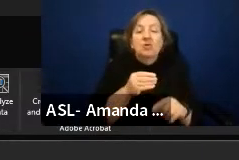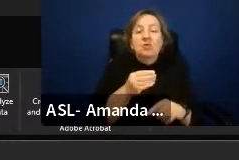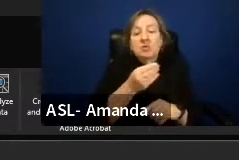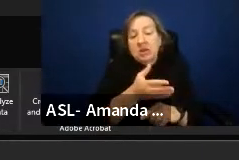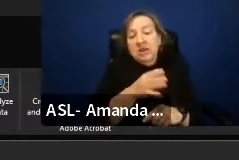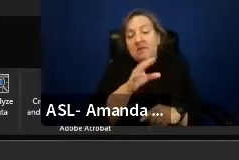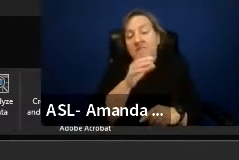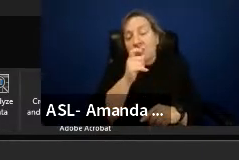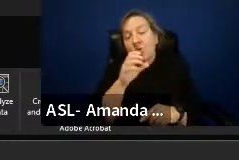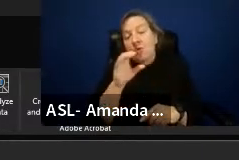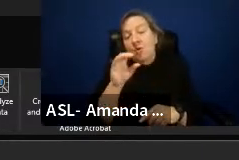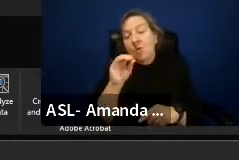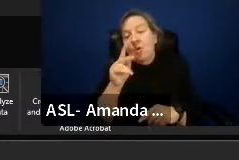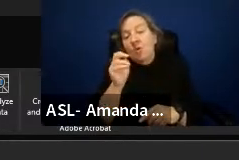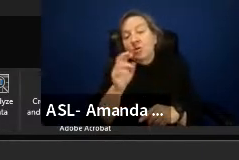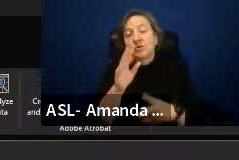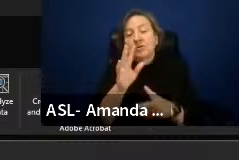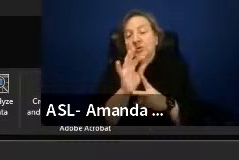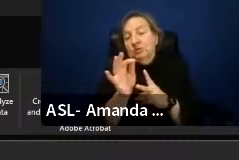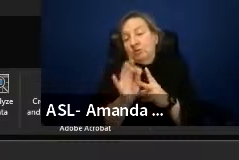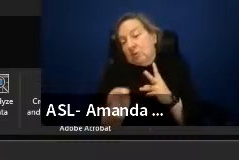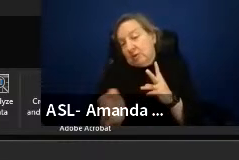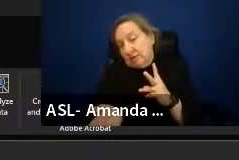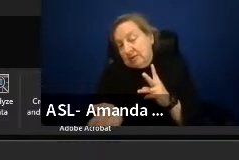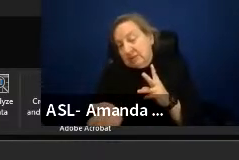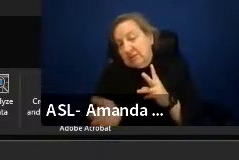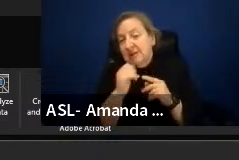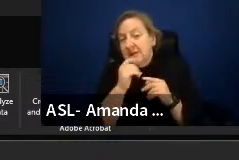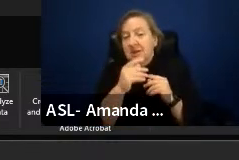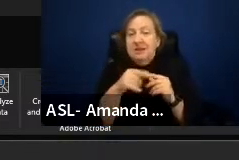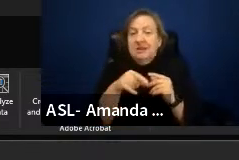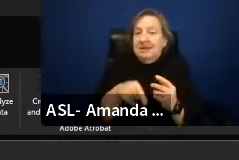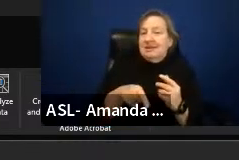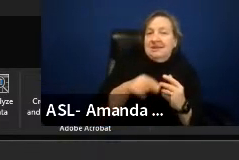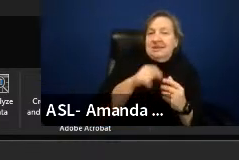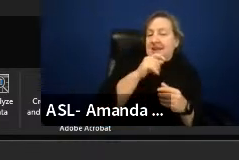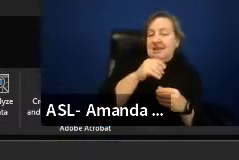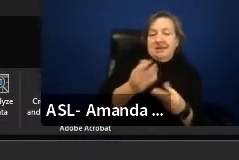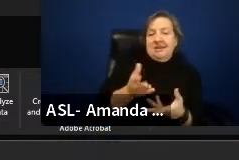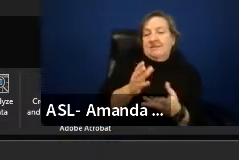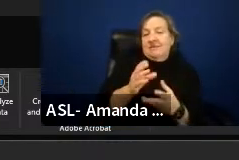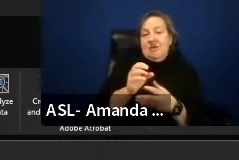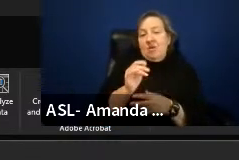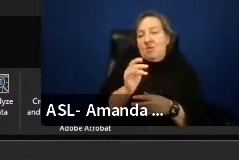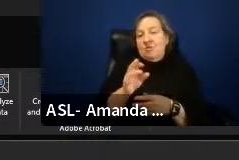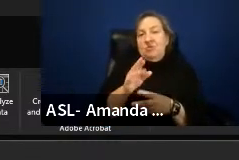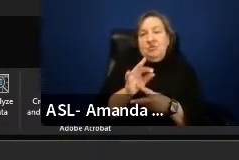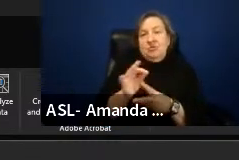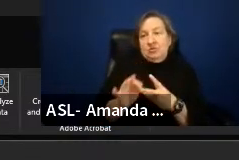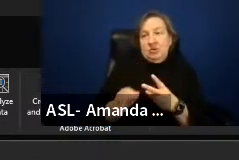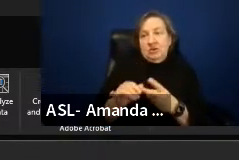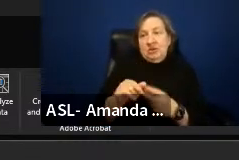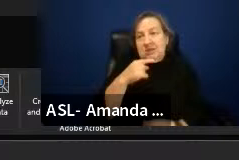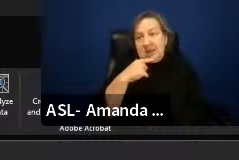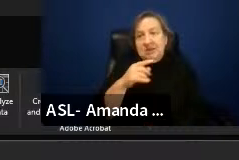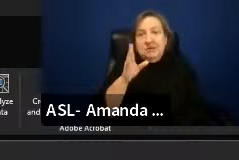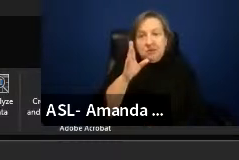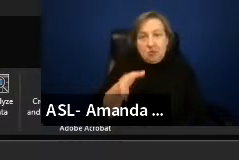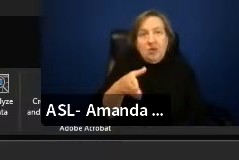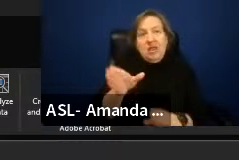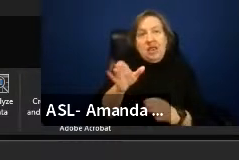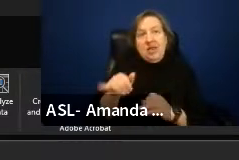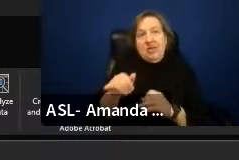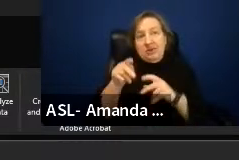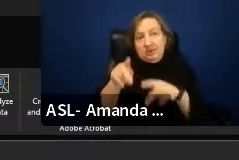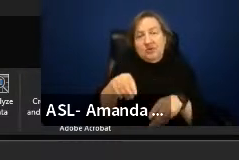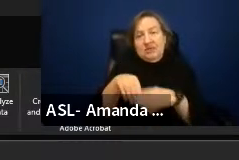owner a choice. This is not giving the owner a choice. This is saying you will allow this